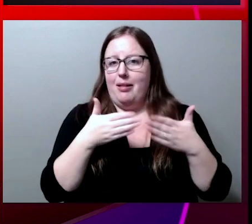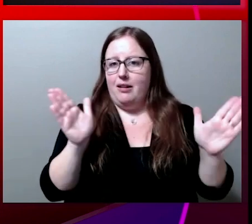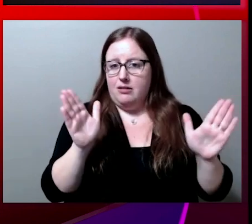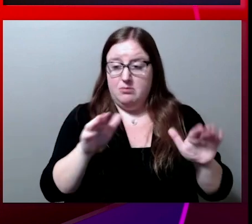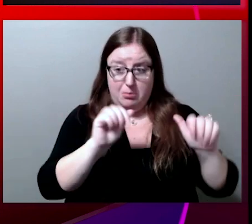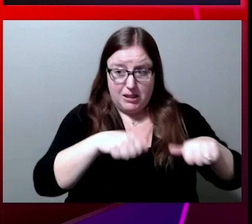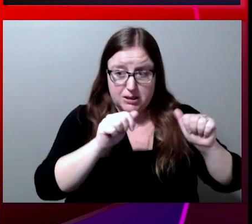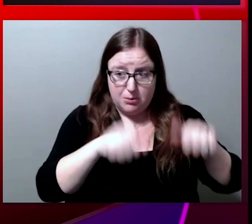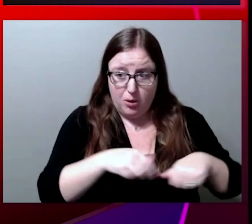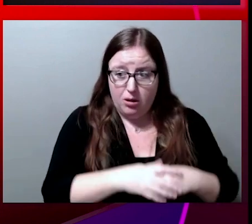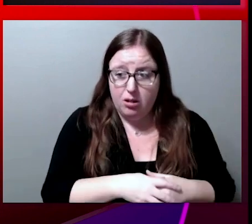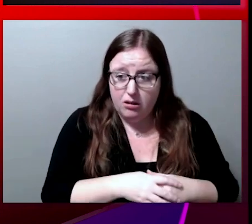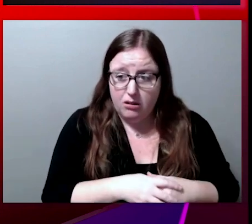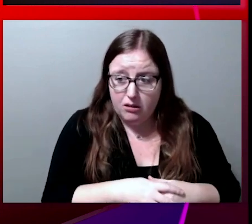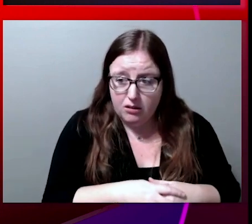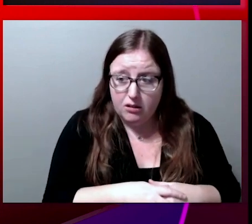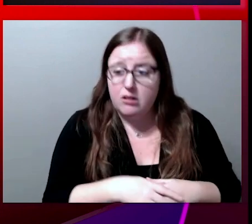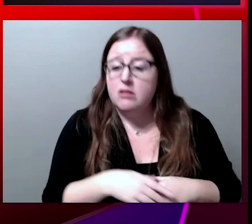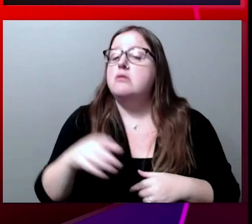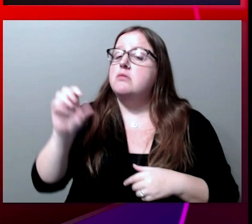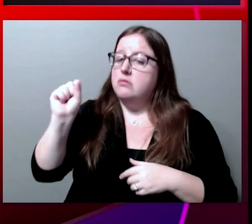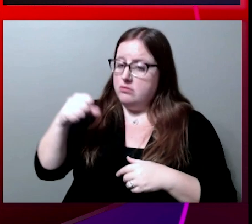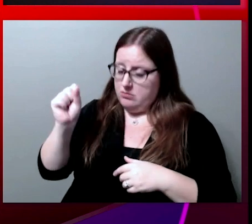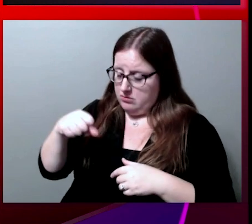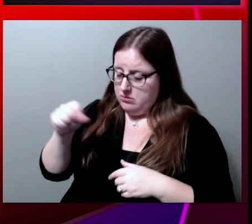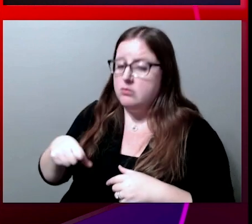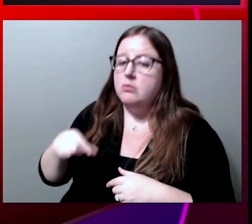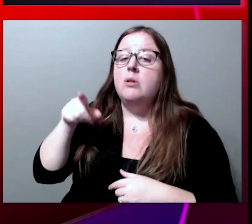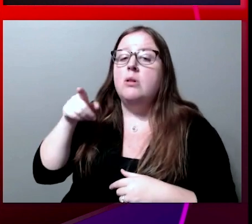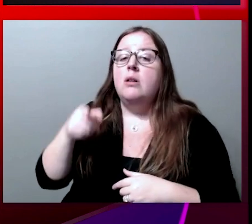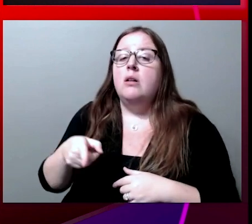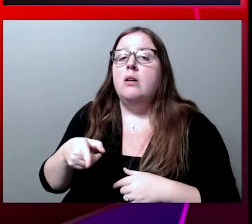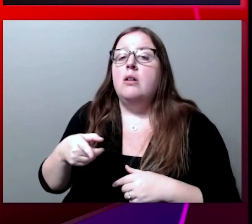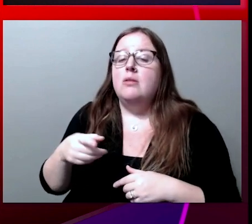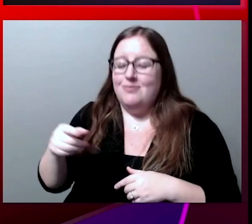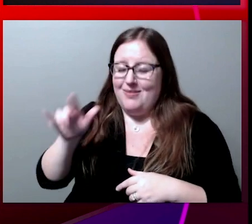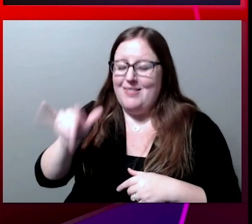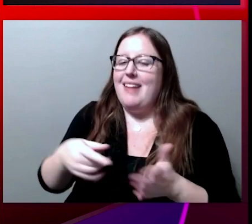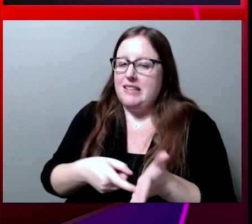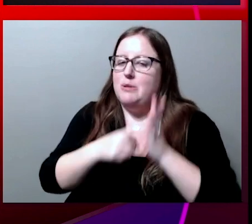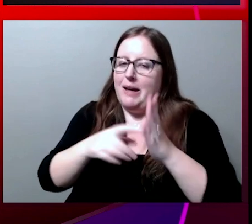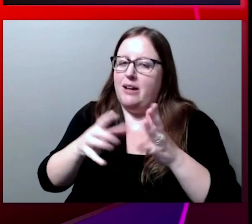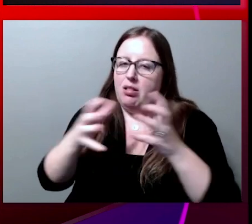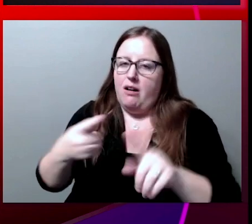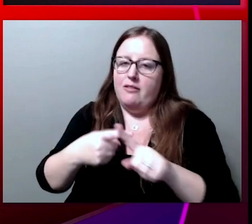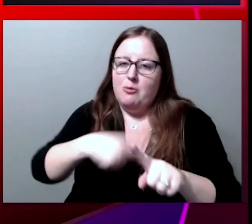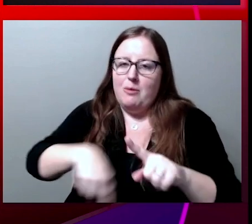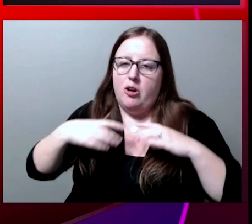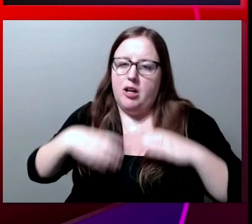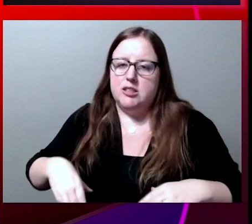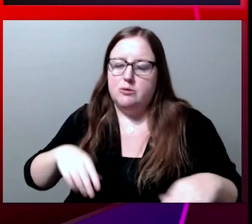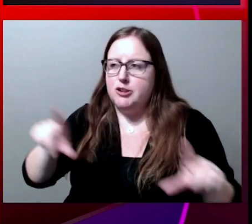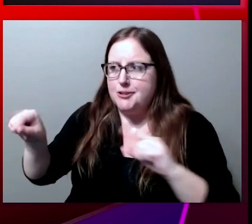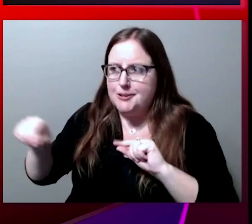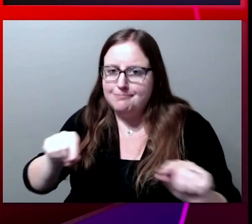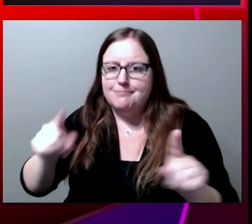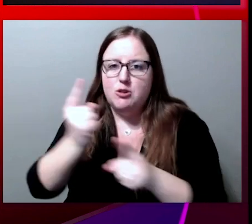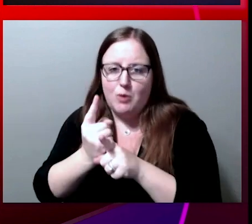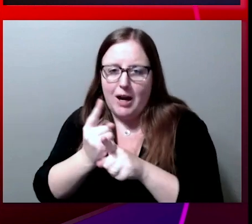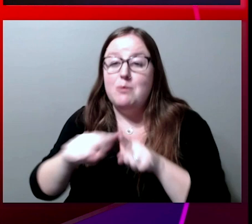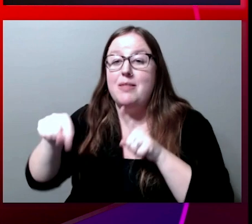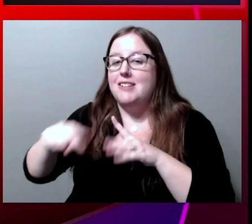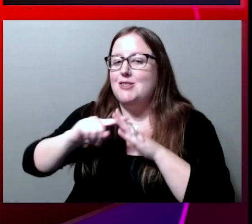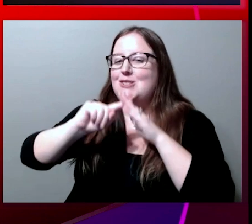That is a great question. We do hear that demand from a lot of customers right now, but this is just a starting point.